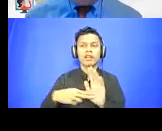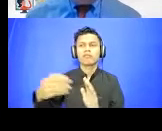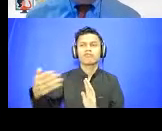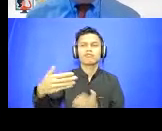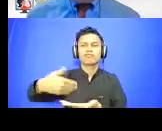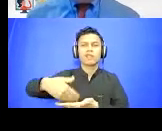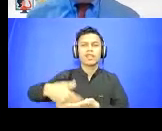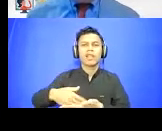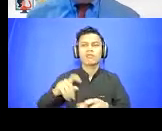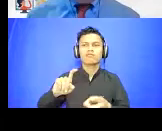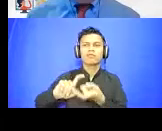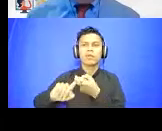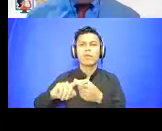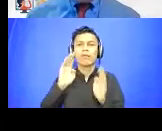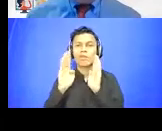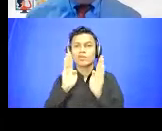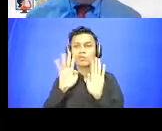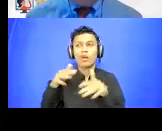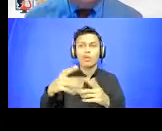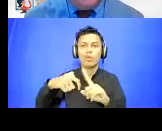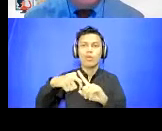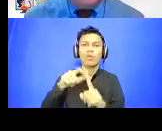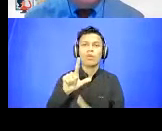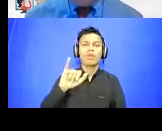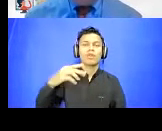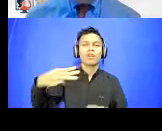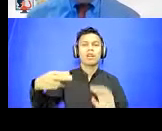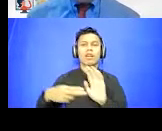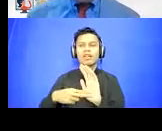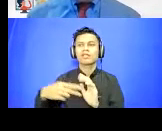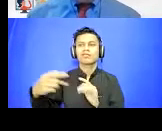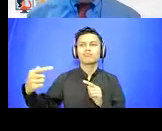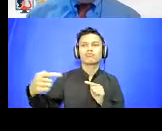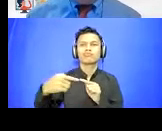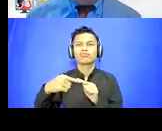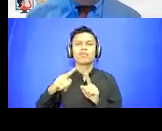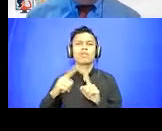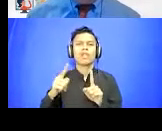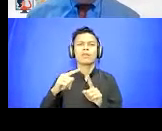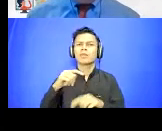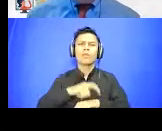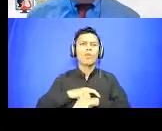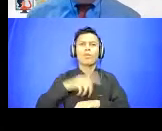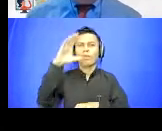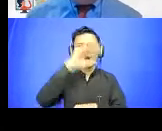night. And that raises complicated issues about boundaries.